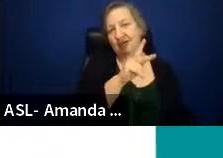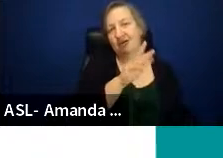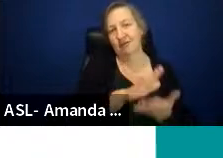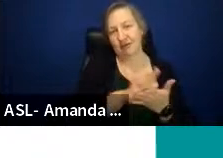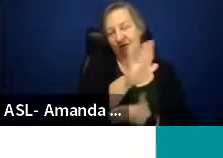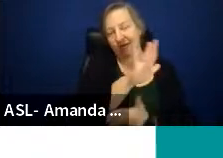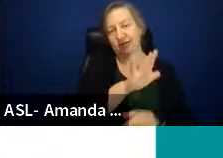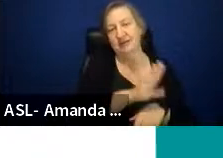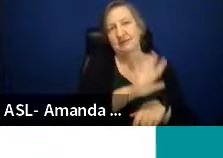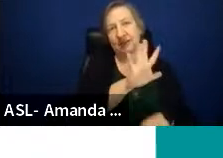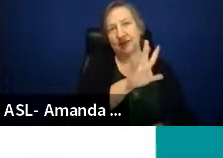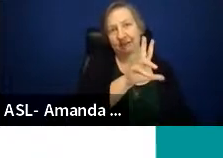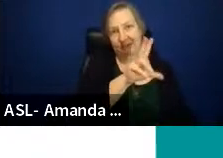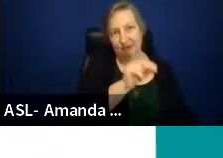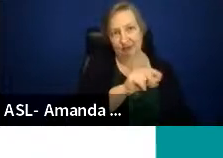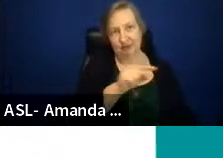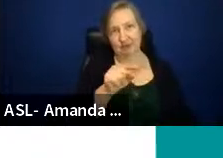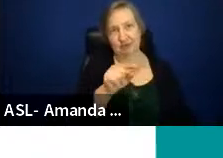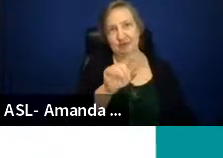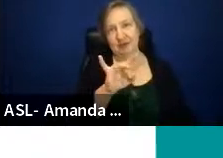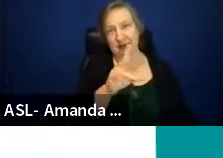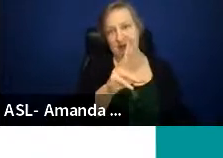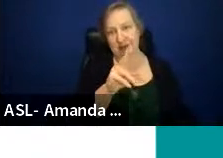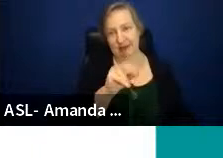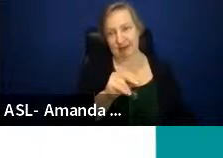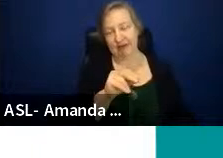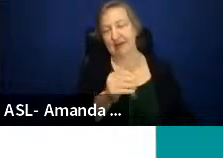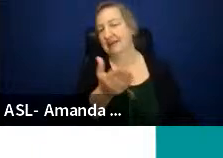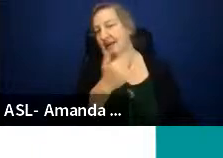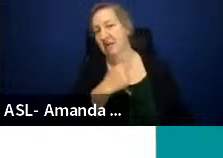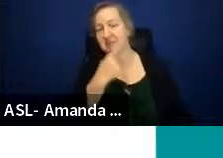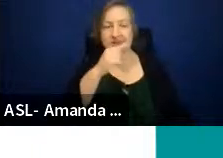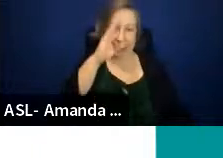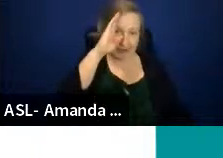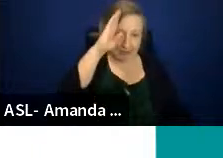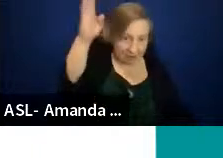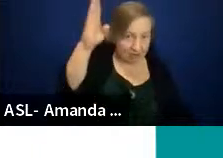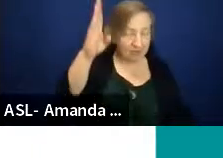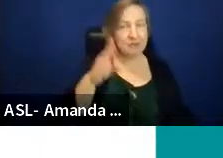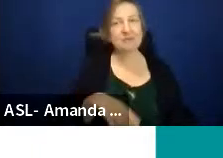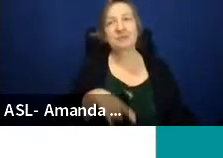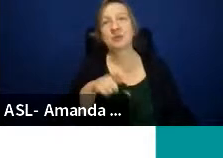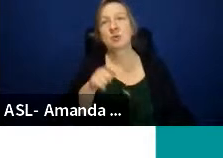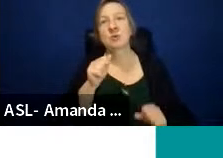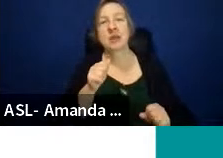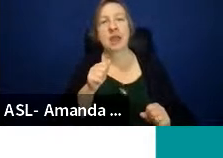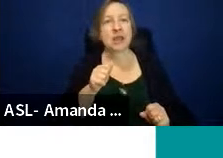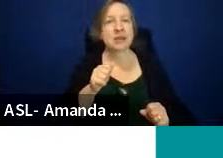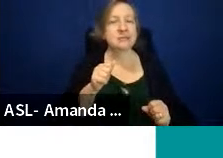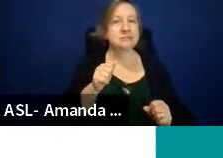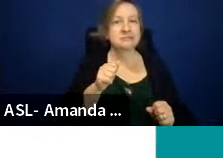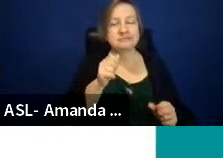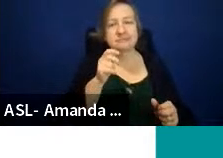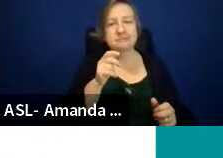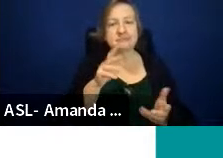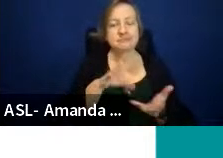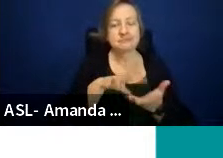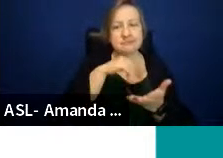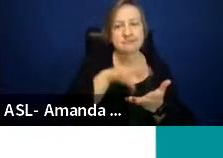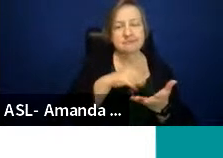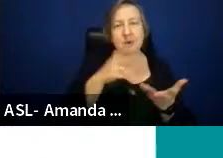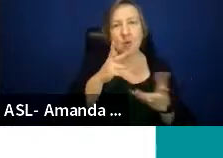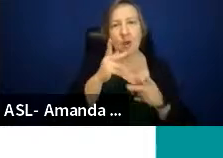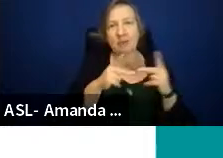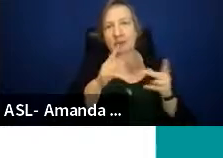from 5:30 in the evening till 8:30. Come say hello, and you can hear directly, you'll hear what